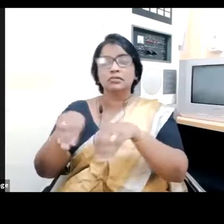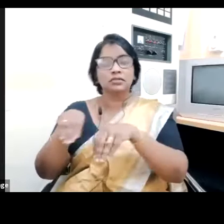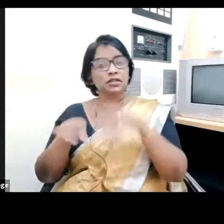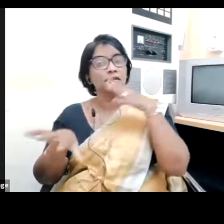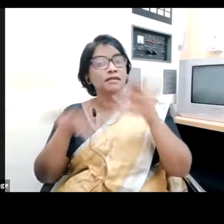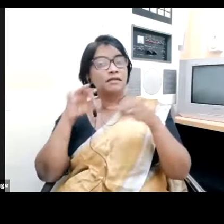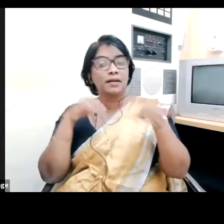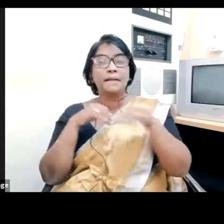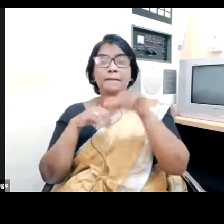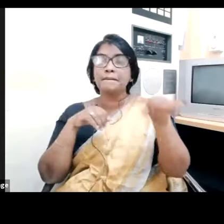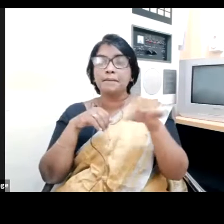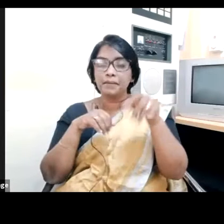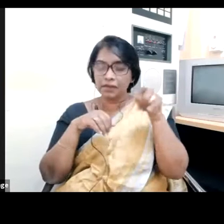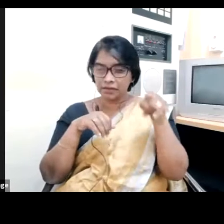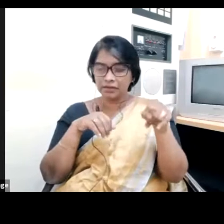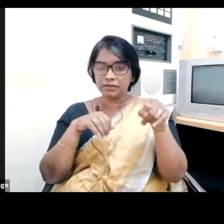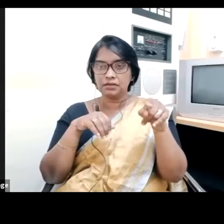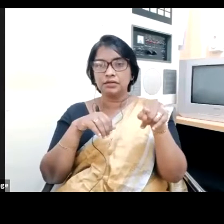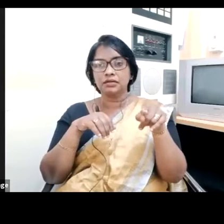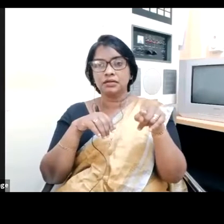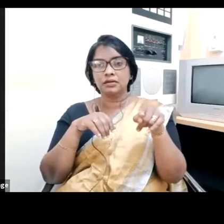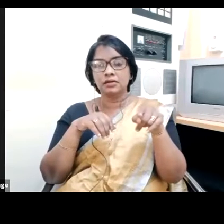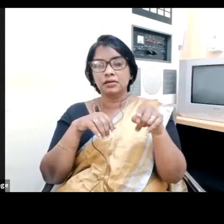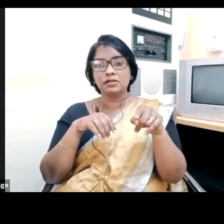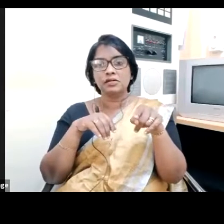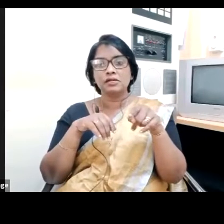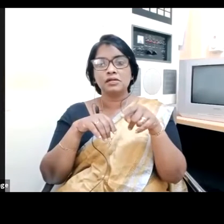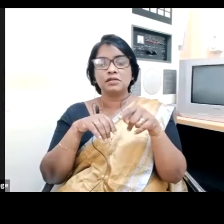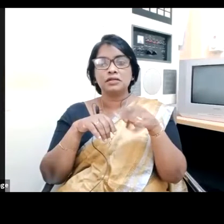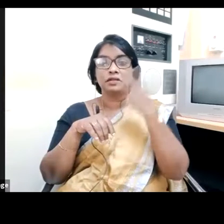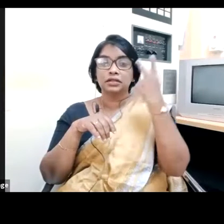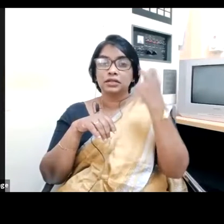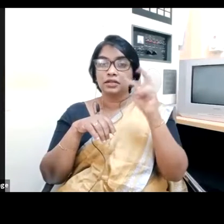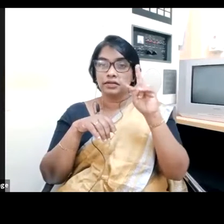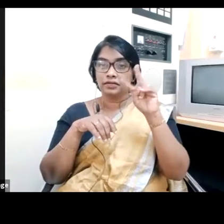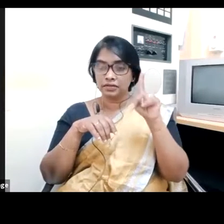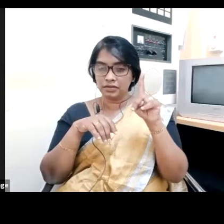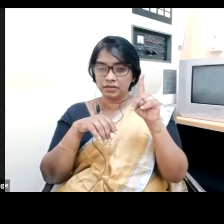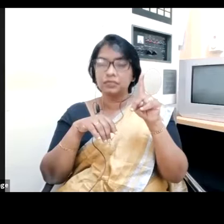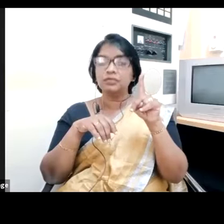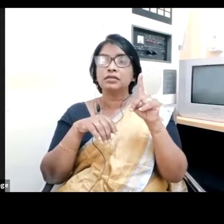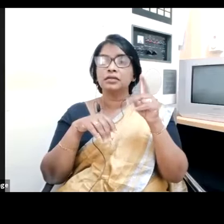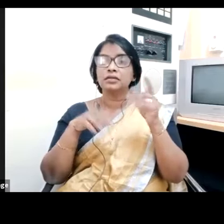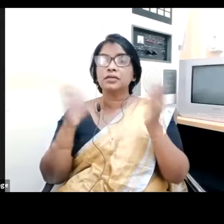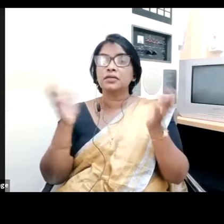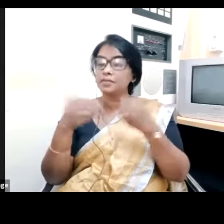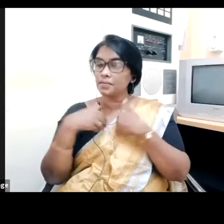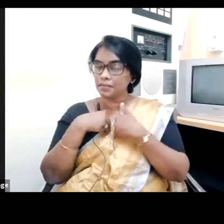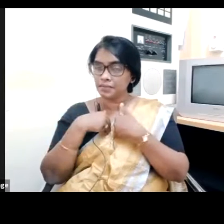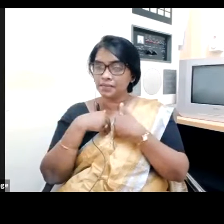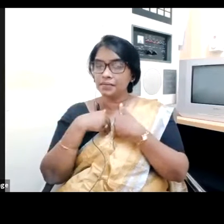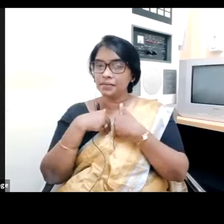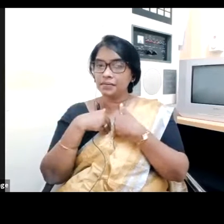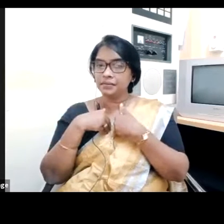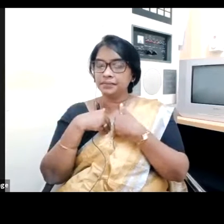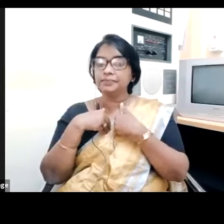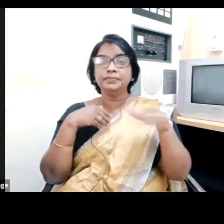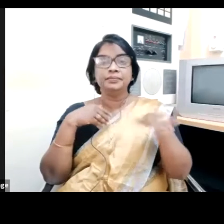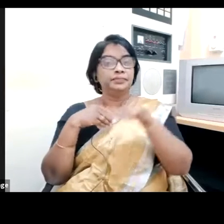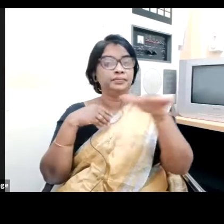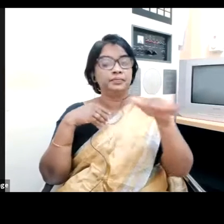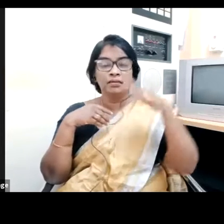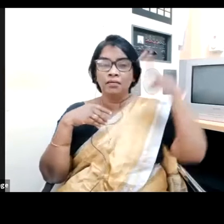outwards. And in 2021, we achieved climate neutral status of UN Climate Neutral Now initiative,